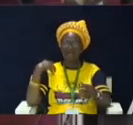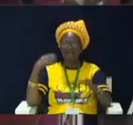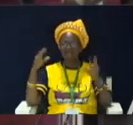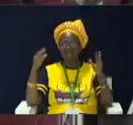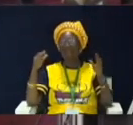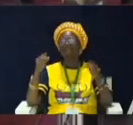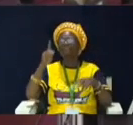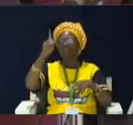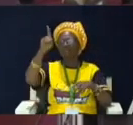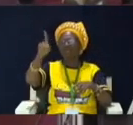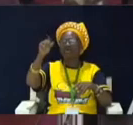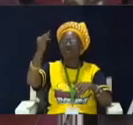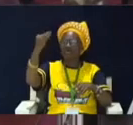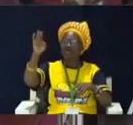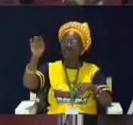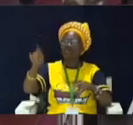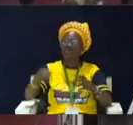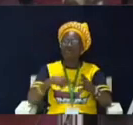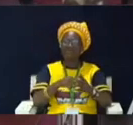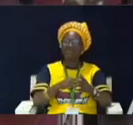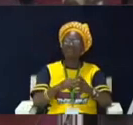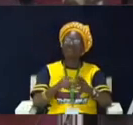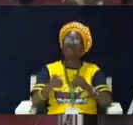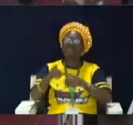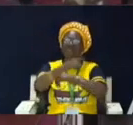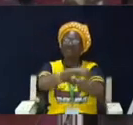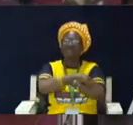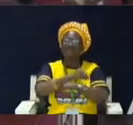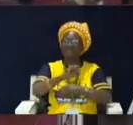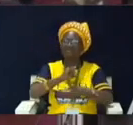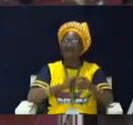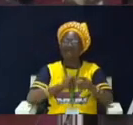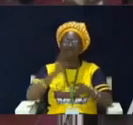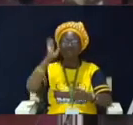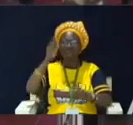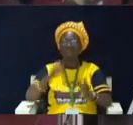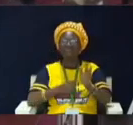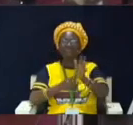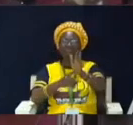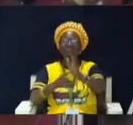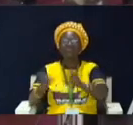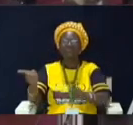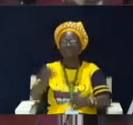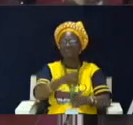One of these days, I will show you step by step